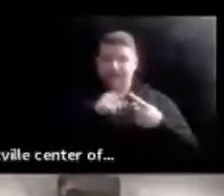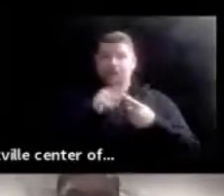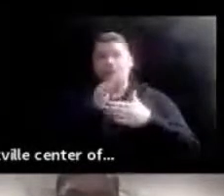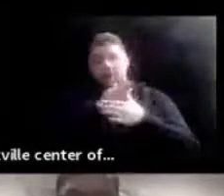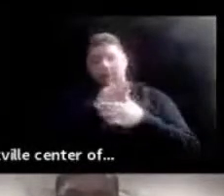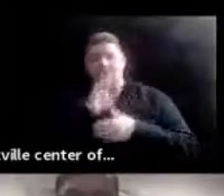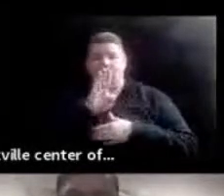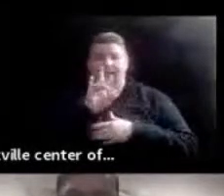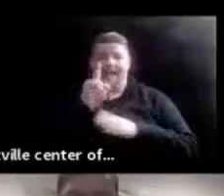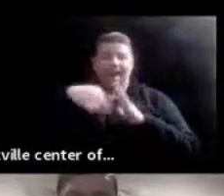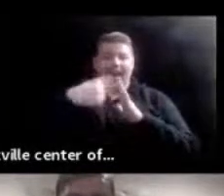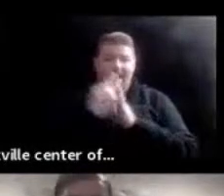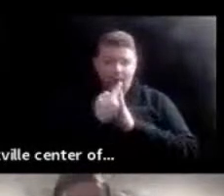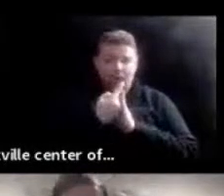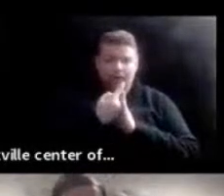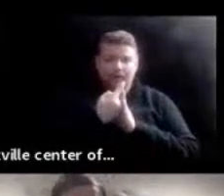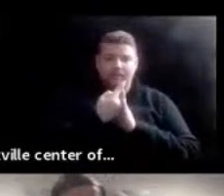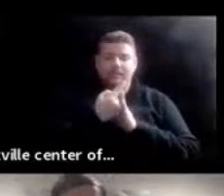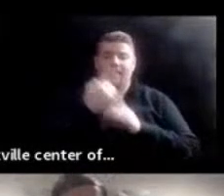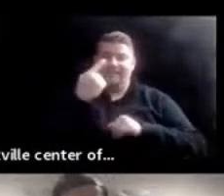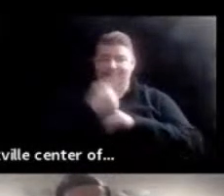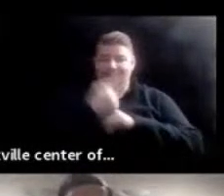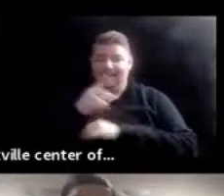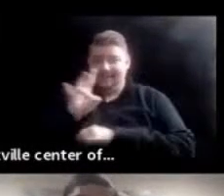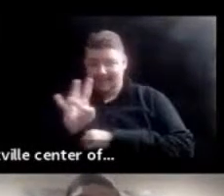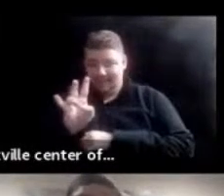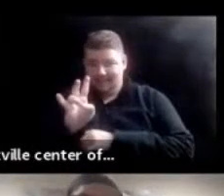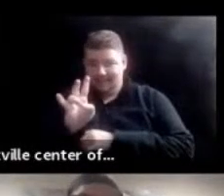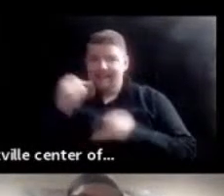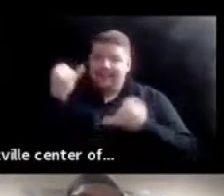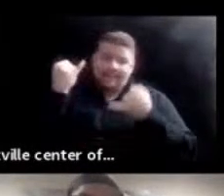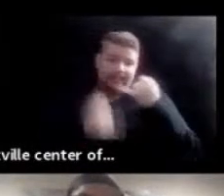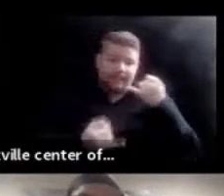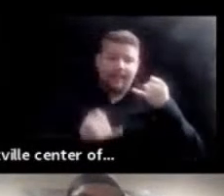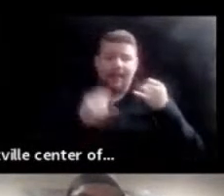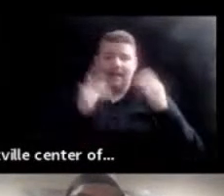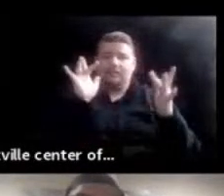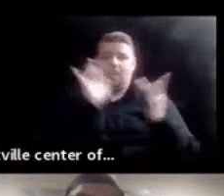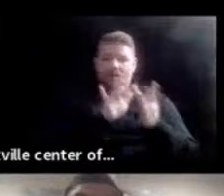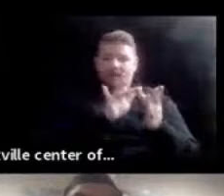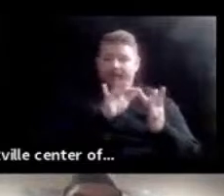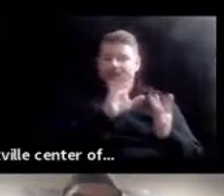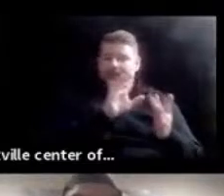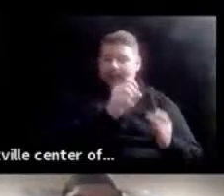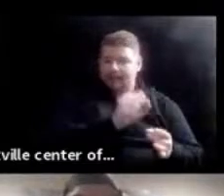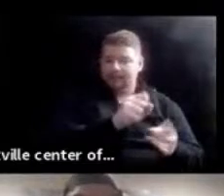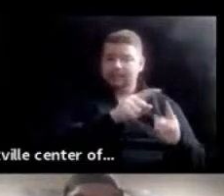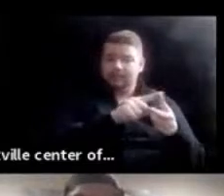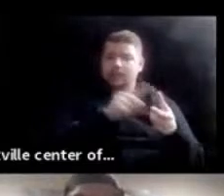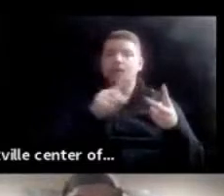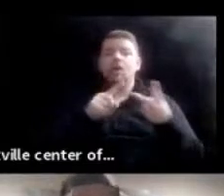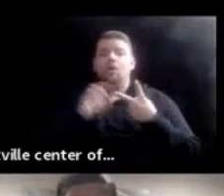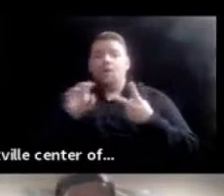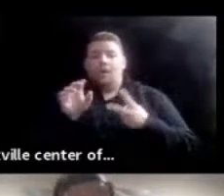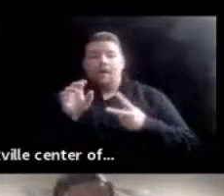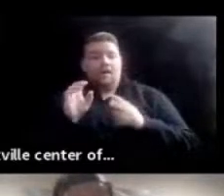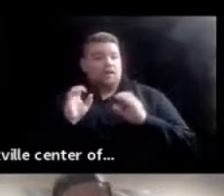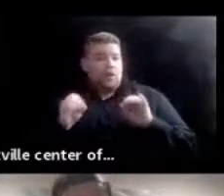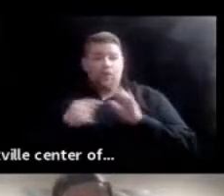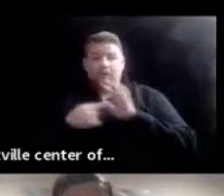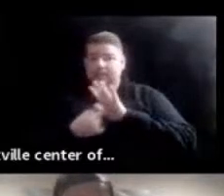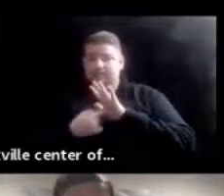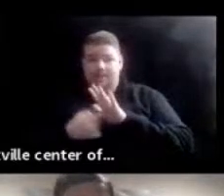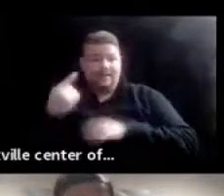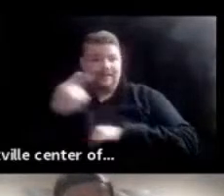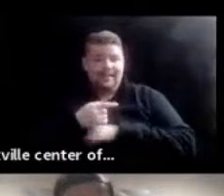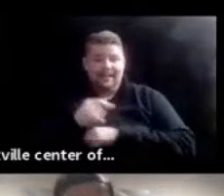48 hours of day 7 of their last contact with the case, or be asymptomatic at day 10